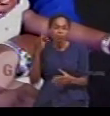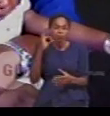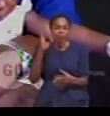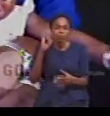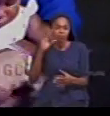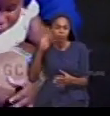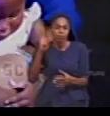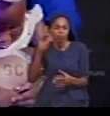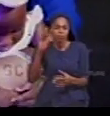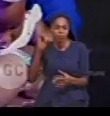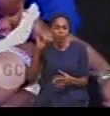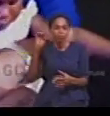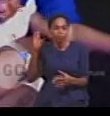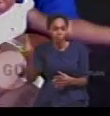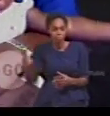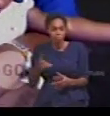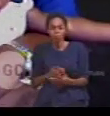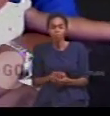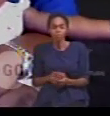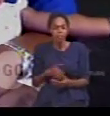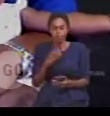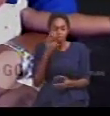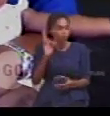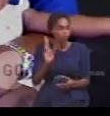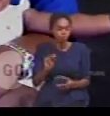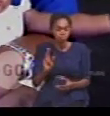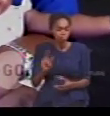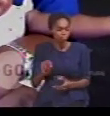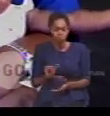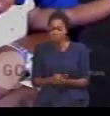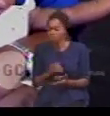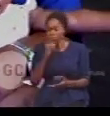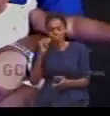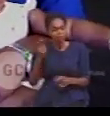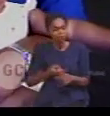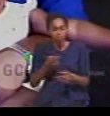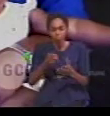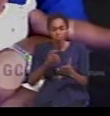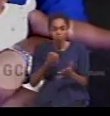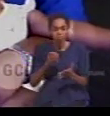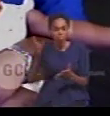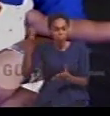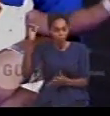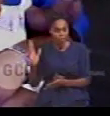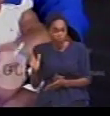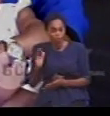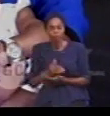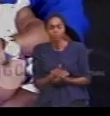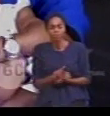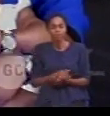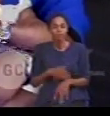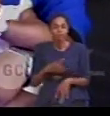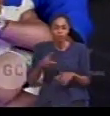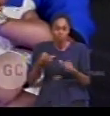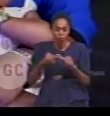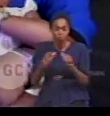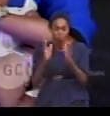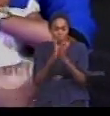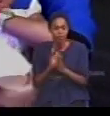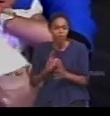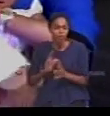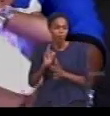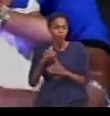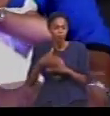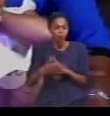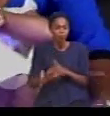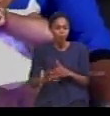my wife that this is not the report from the Lord. So we kept on praying. So after a while, we went back again to check, as the man of